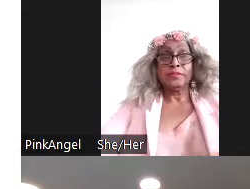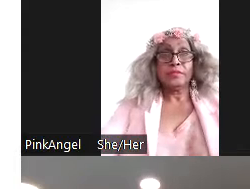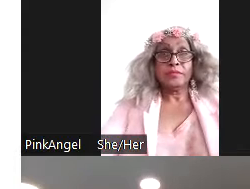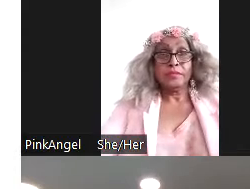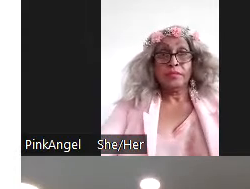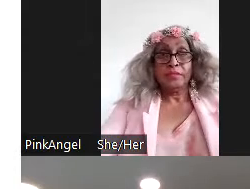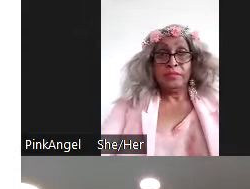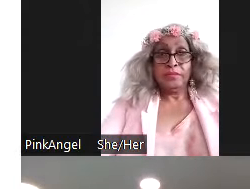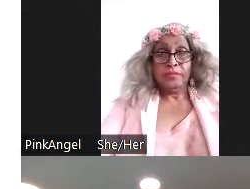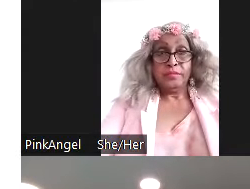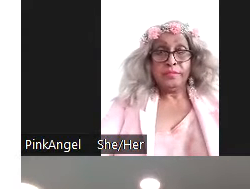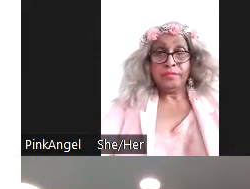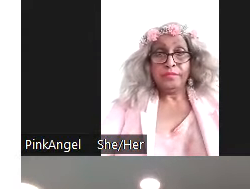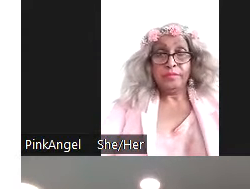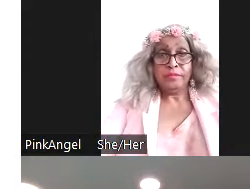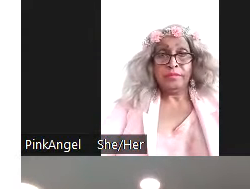COVID, unfortunately, we